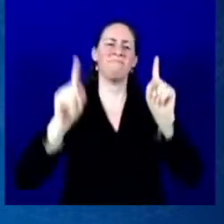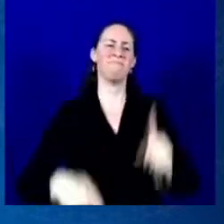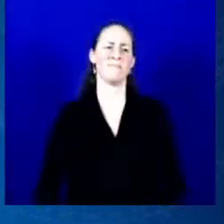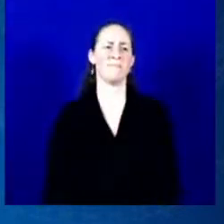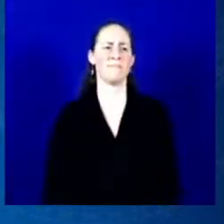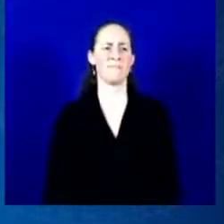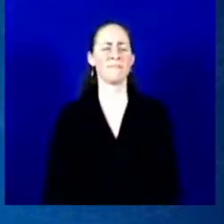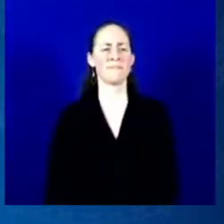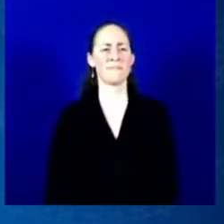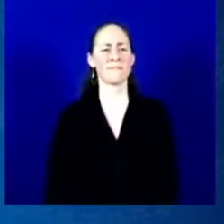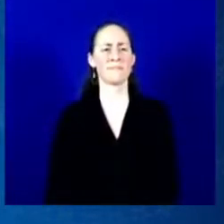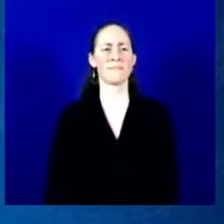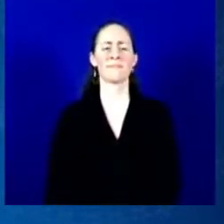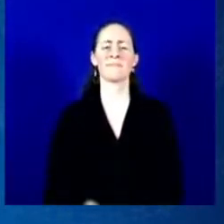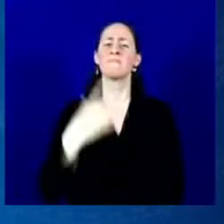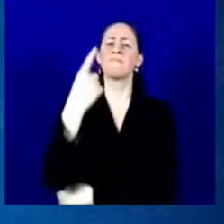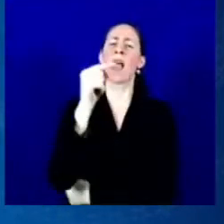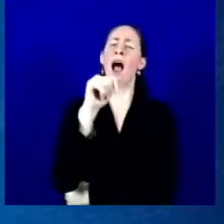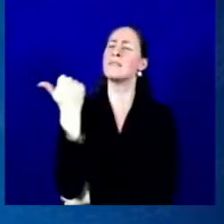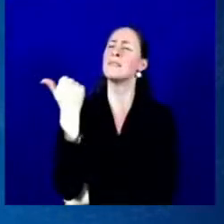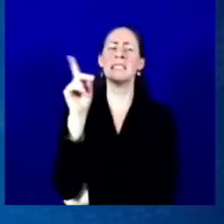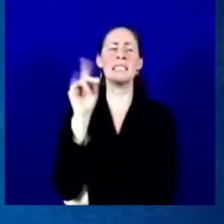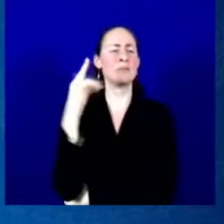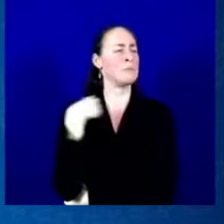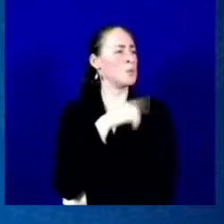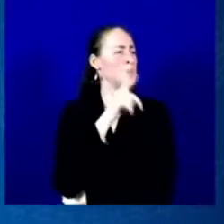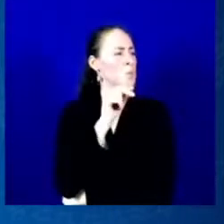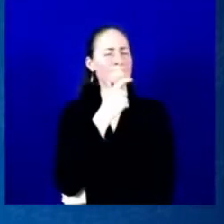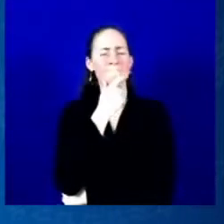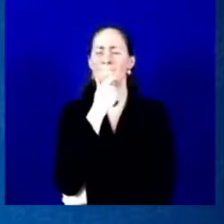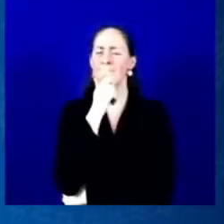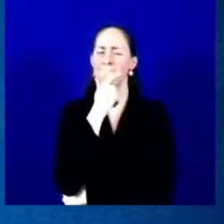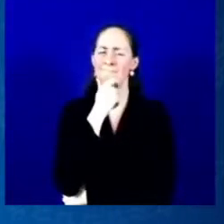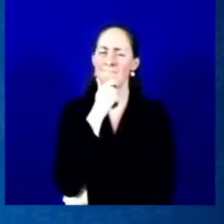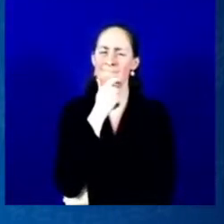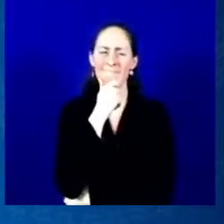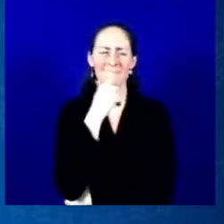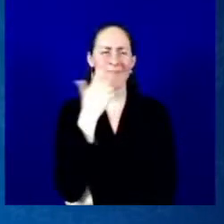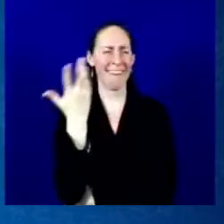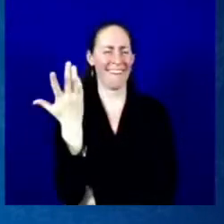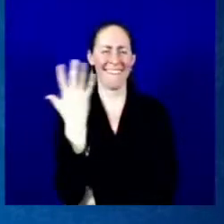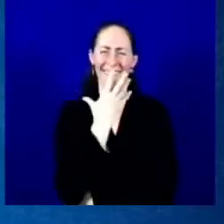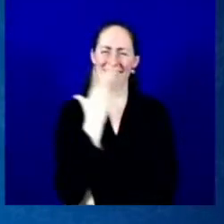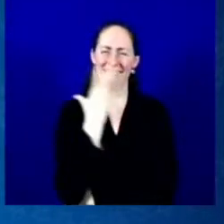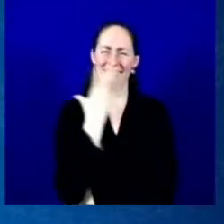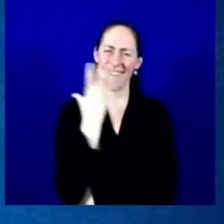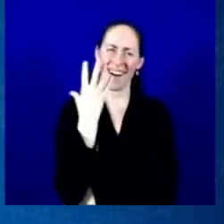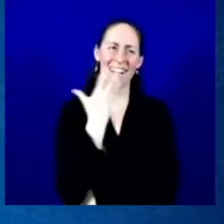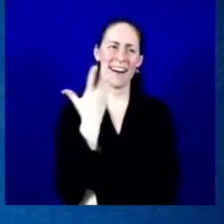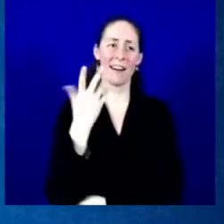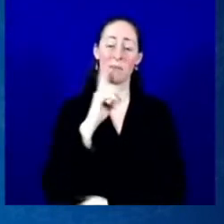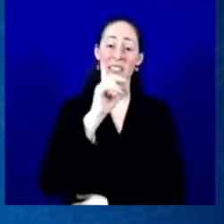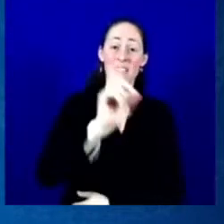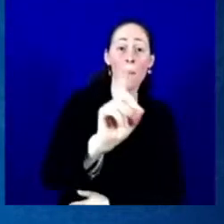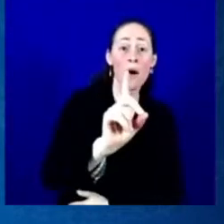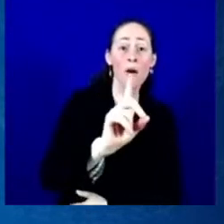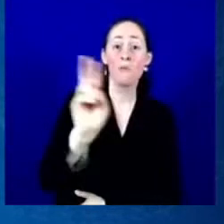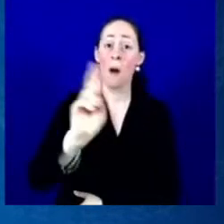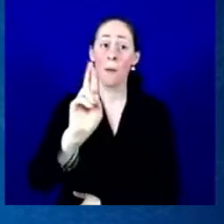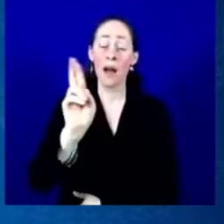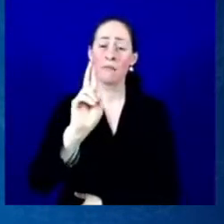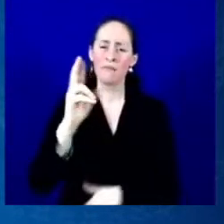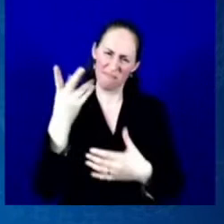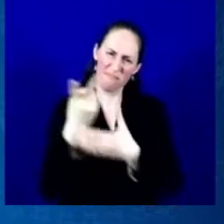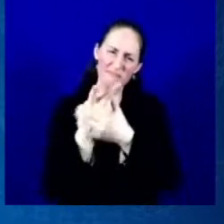100 days? We kept our commitment, Democrats and Republicans, of sending $1,400